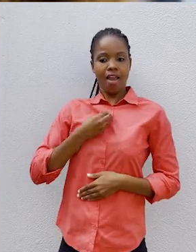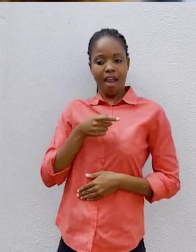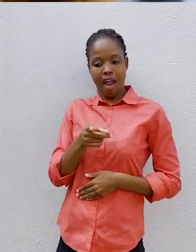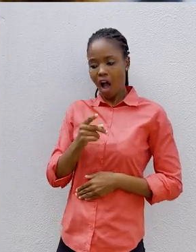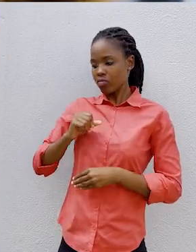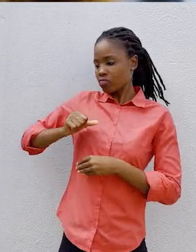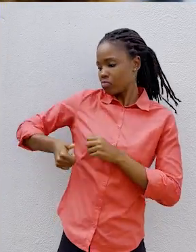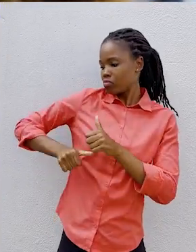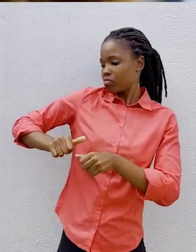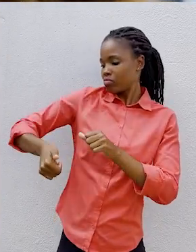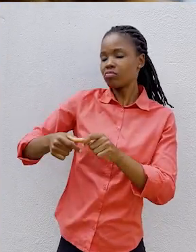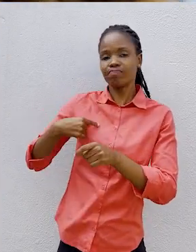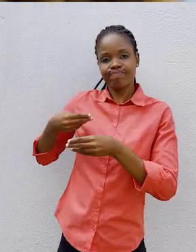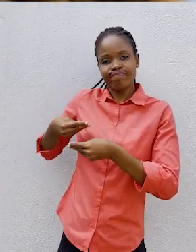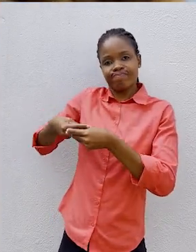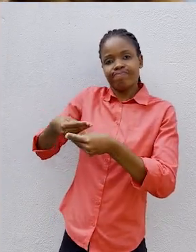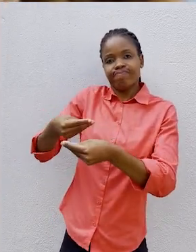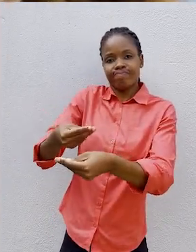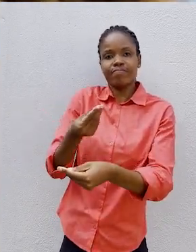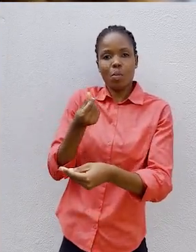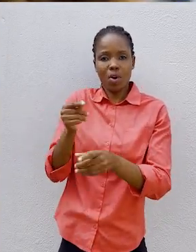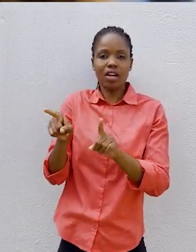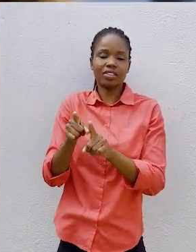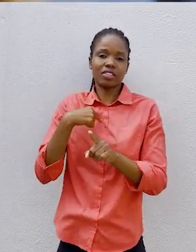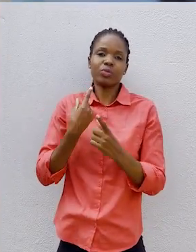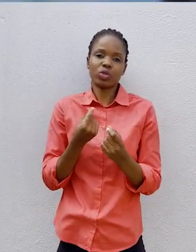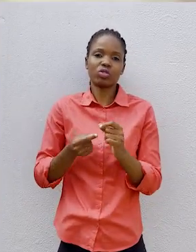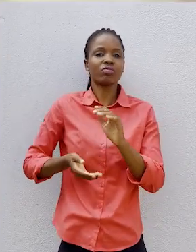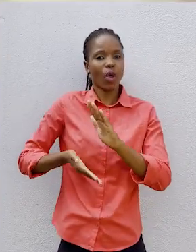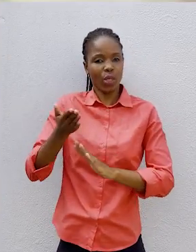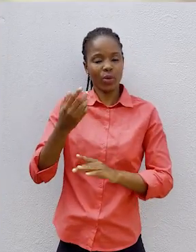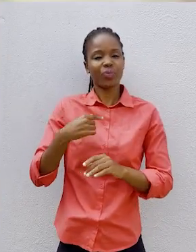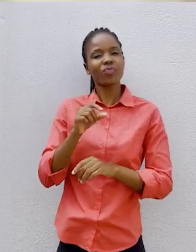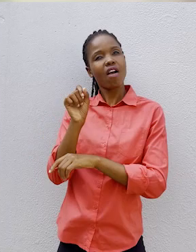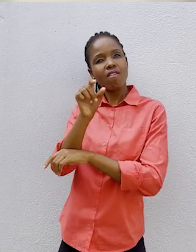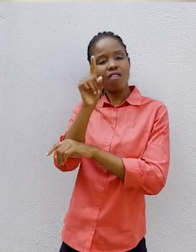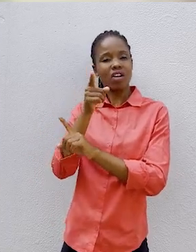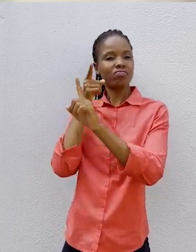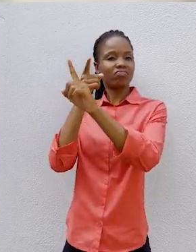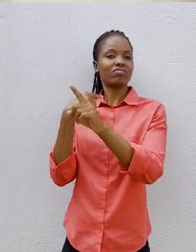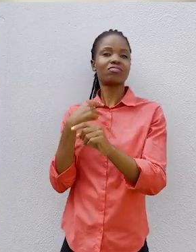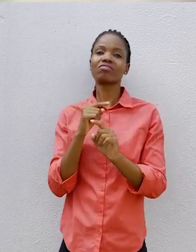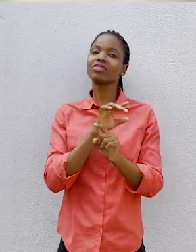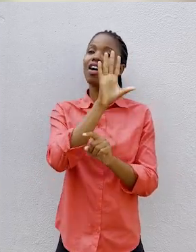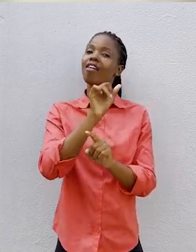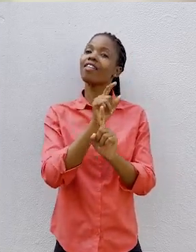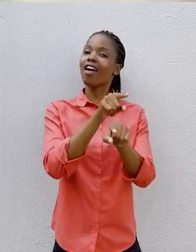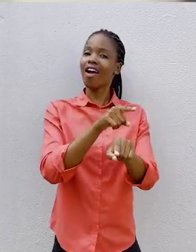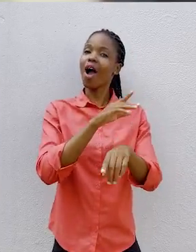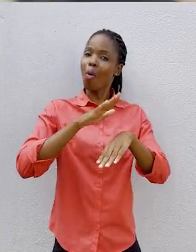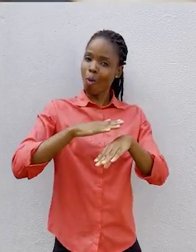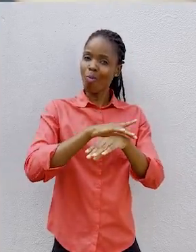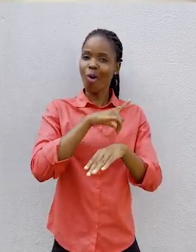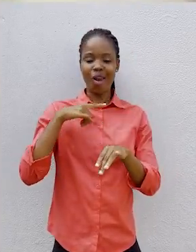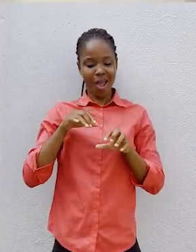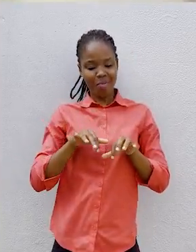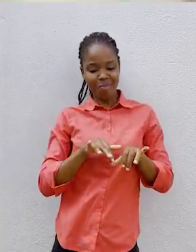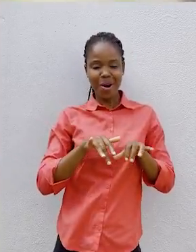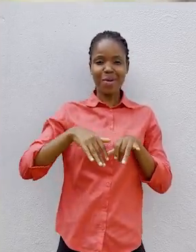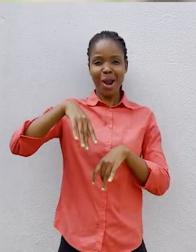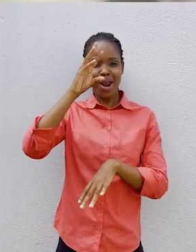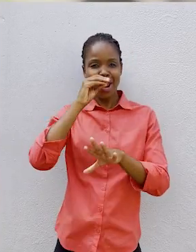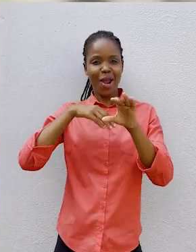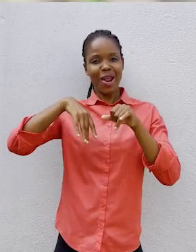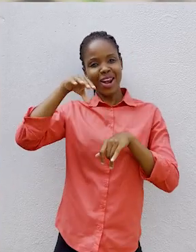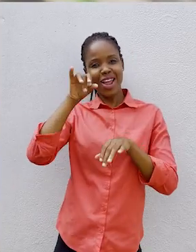to people who are here after me. Long term is also to go to South Africa for longer to go play on my piano. I want to go